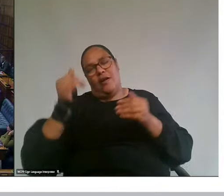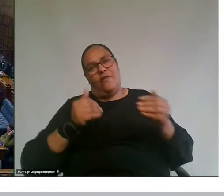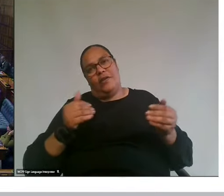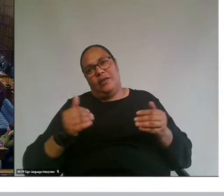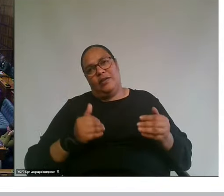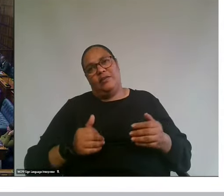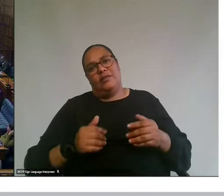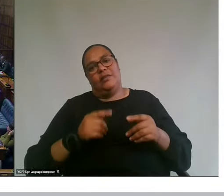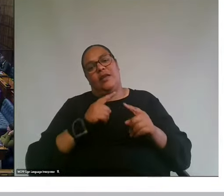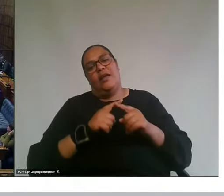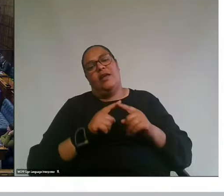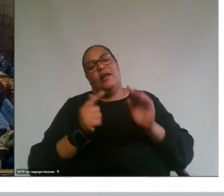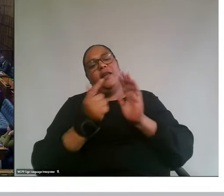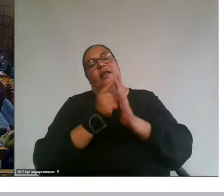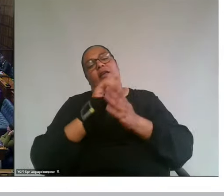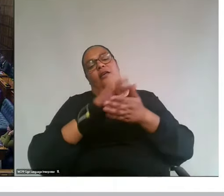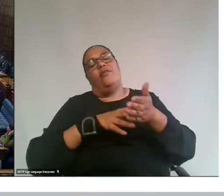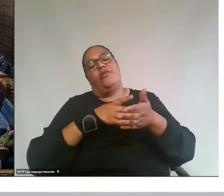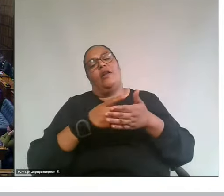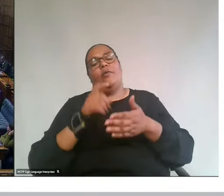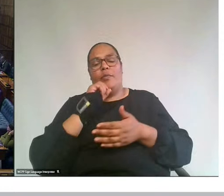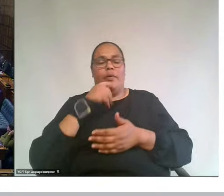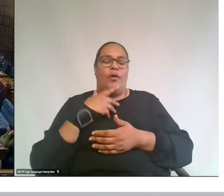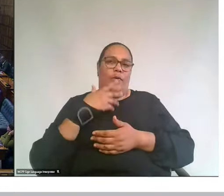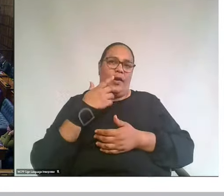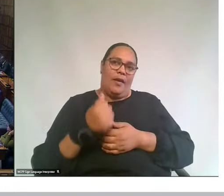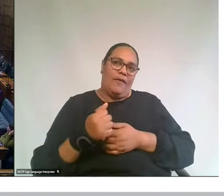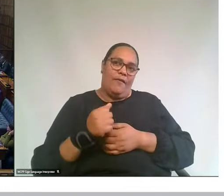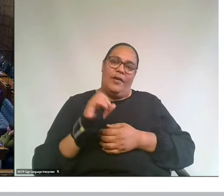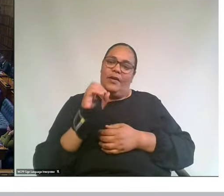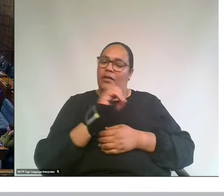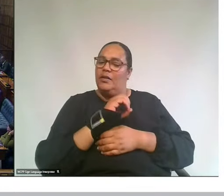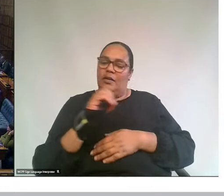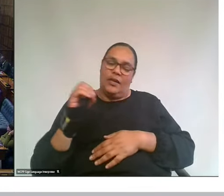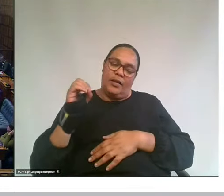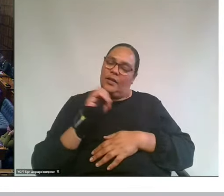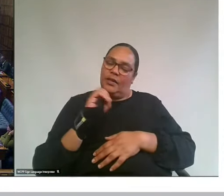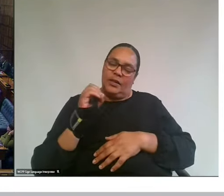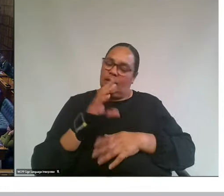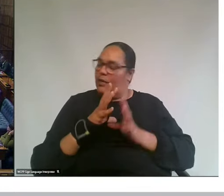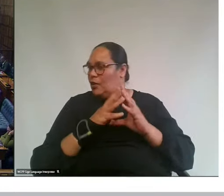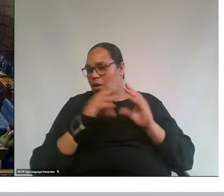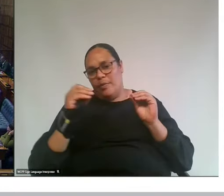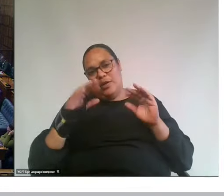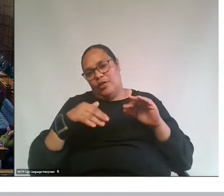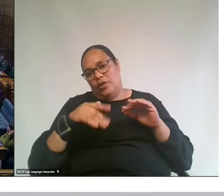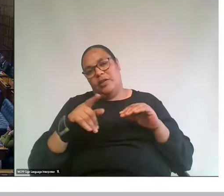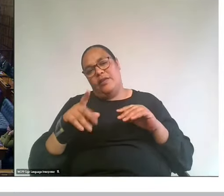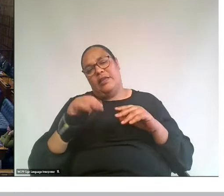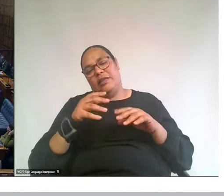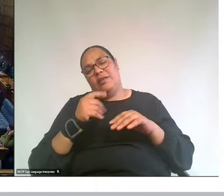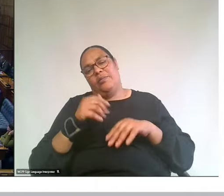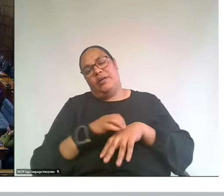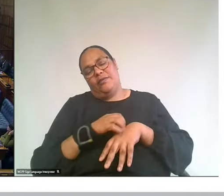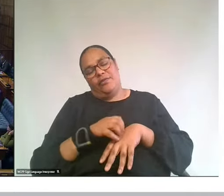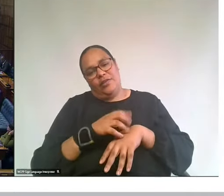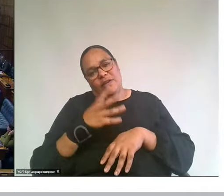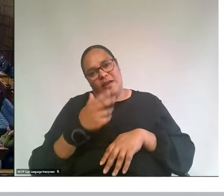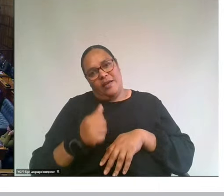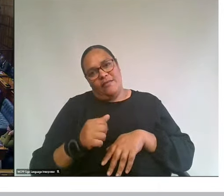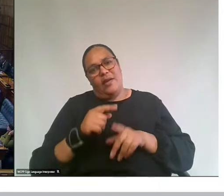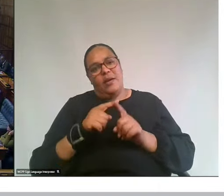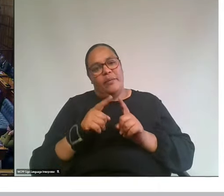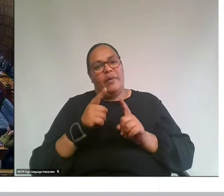and legal Frameworks that we have nothing it's not concluded which is a bit of a frustration